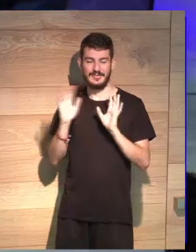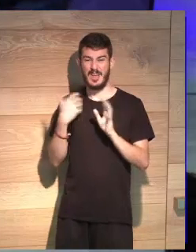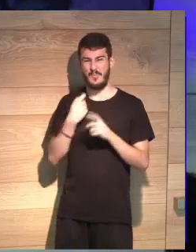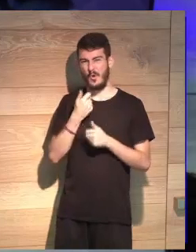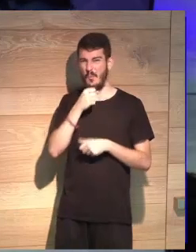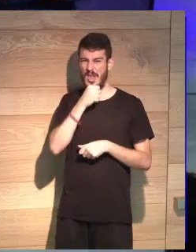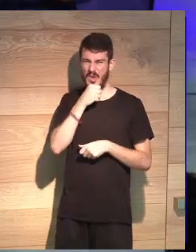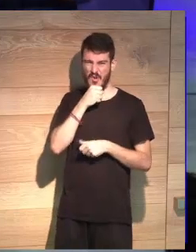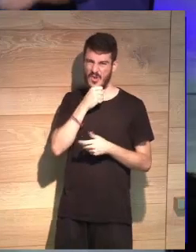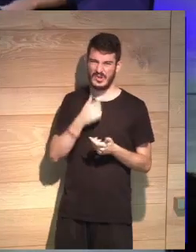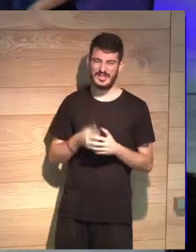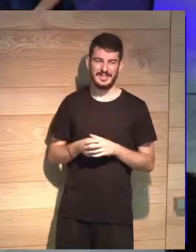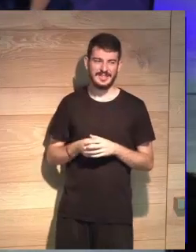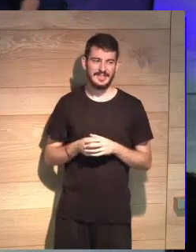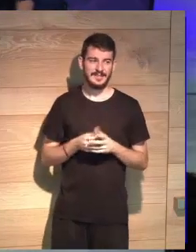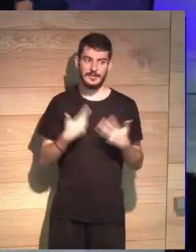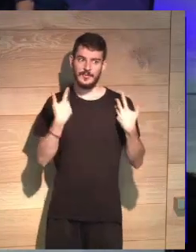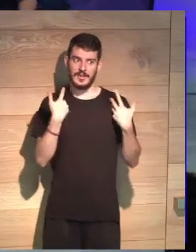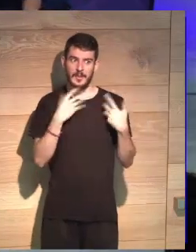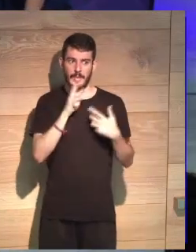Phil. I think that